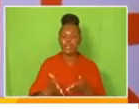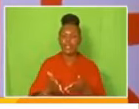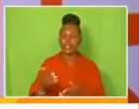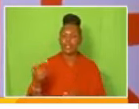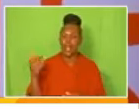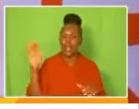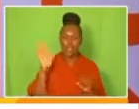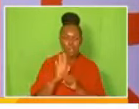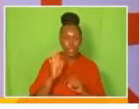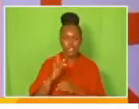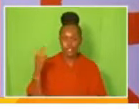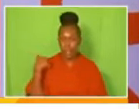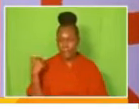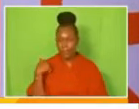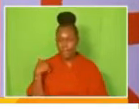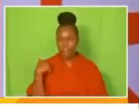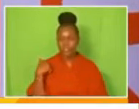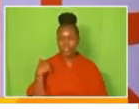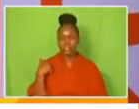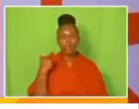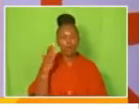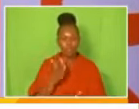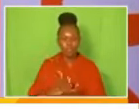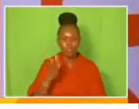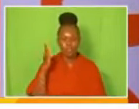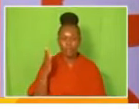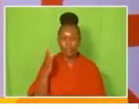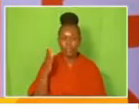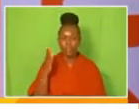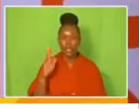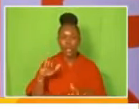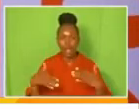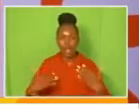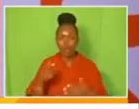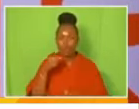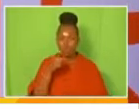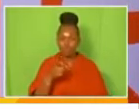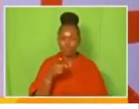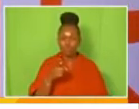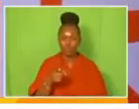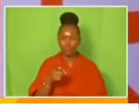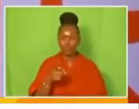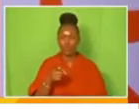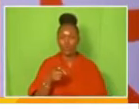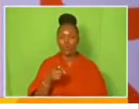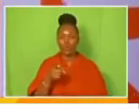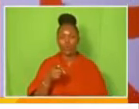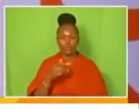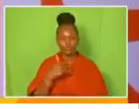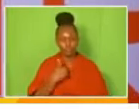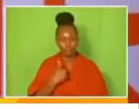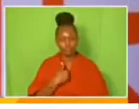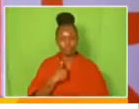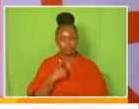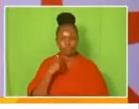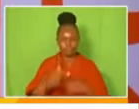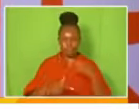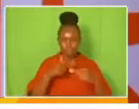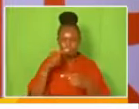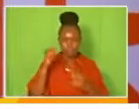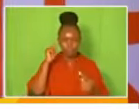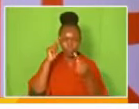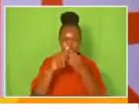and true colors confirm that we are not ready to let go of the dream. We are in